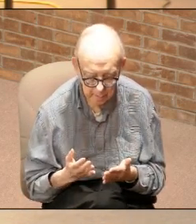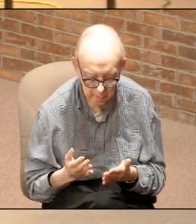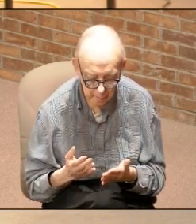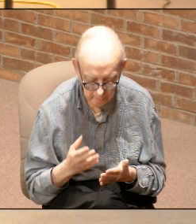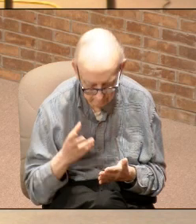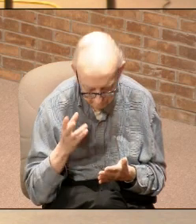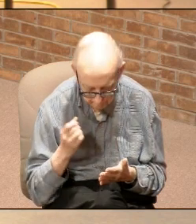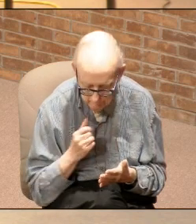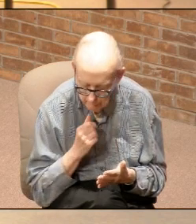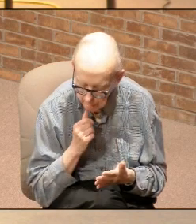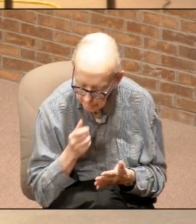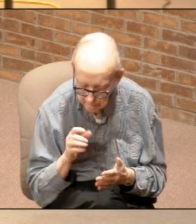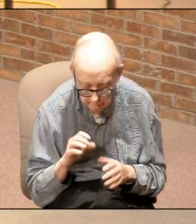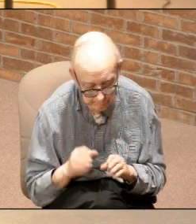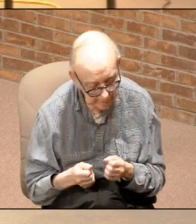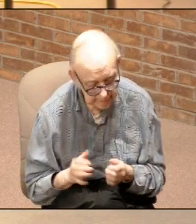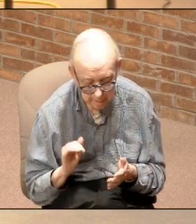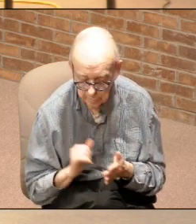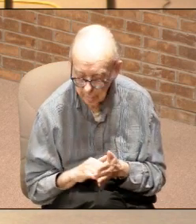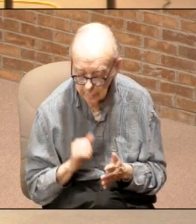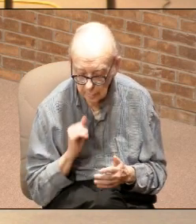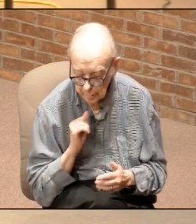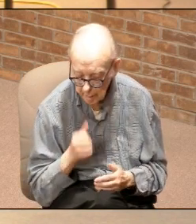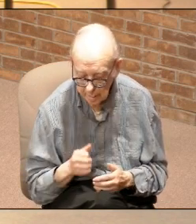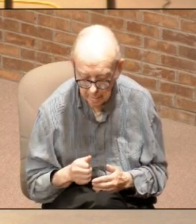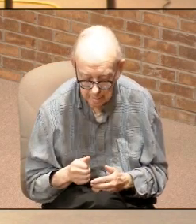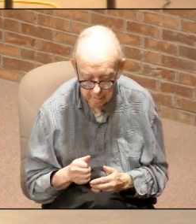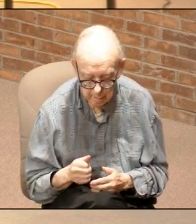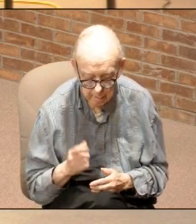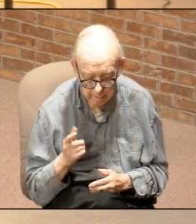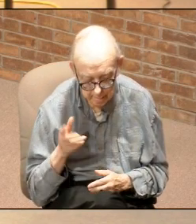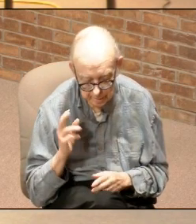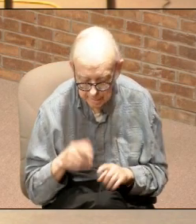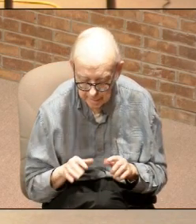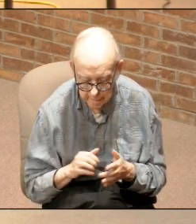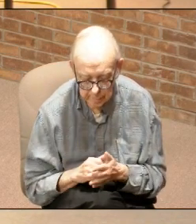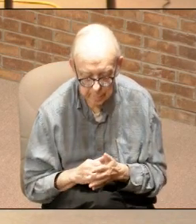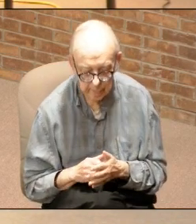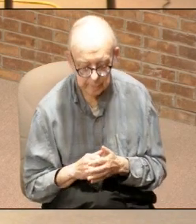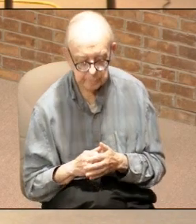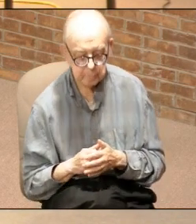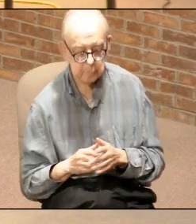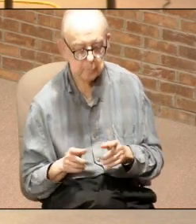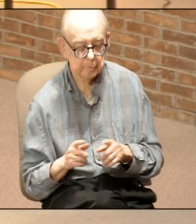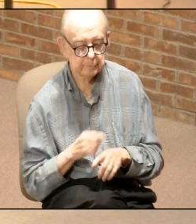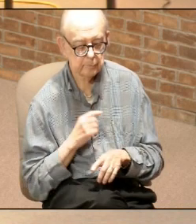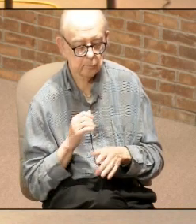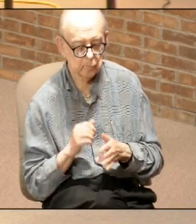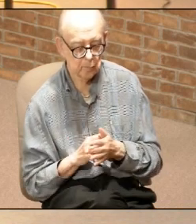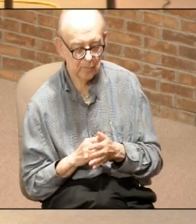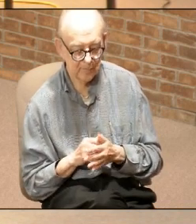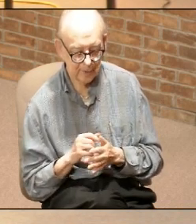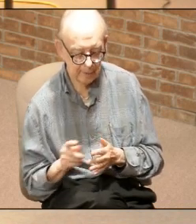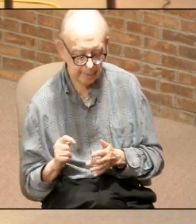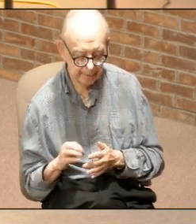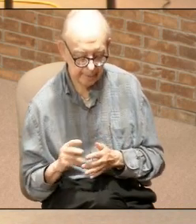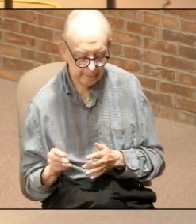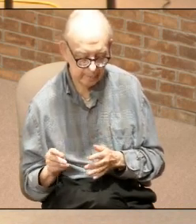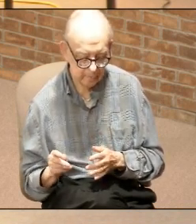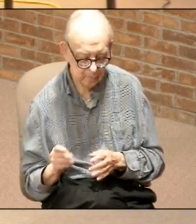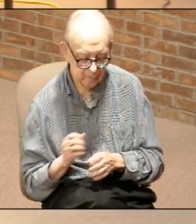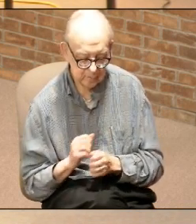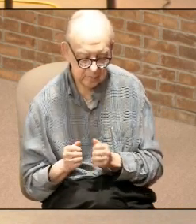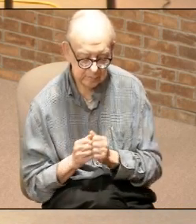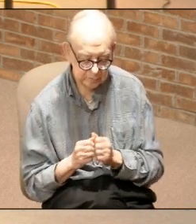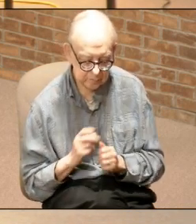satan isn't going to break it he can't do it as long as that those sticks are held together